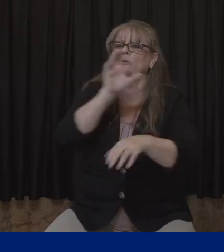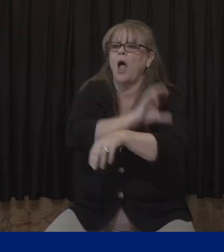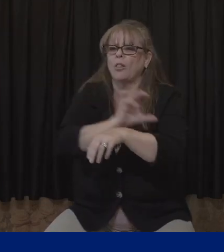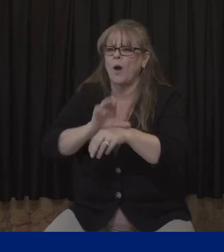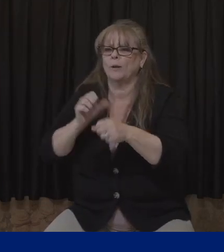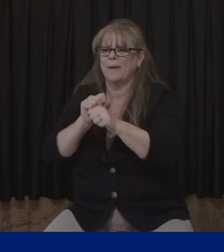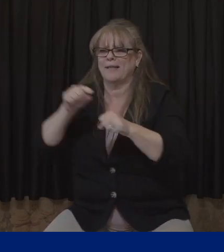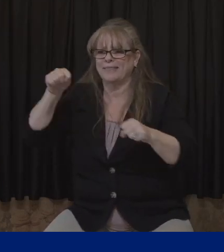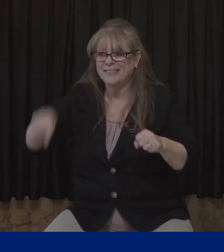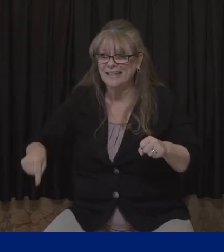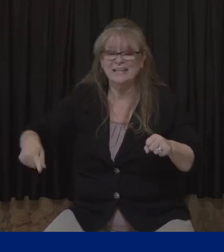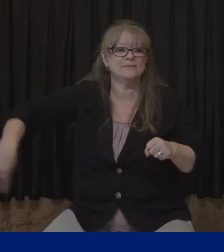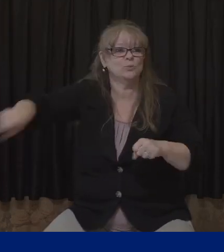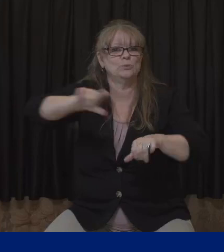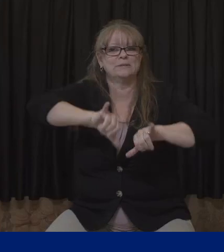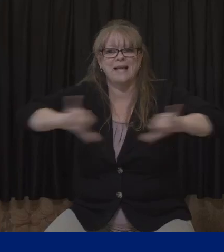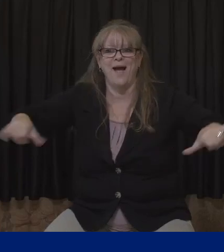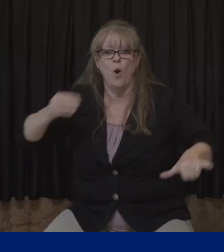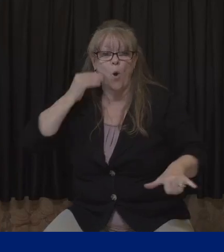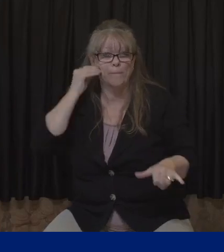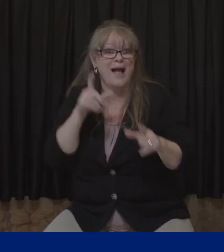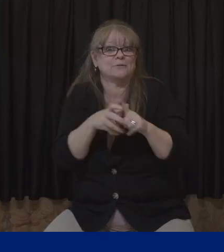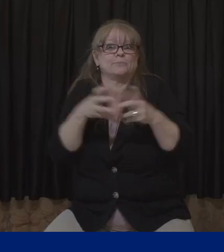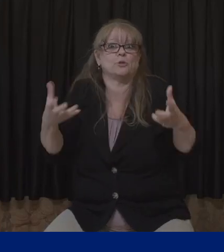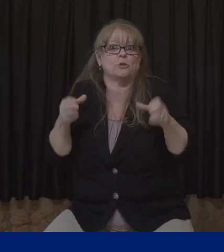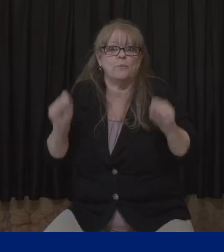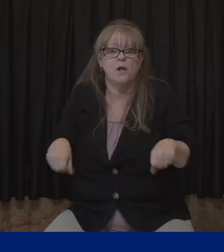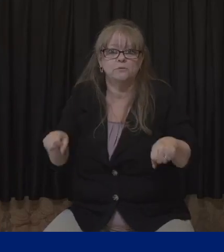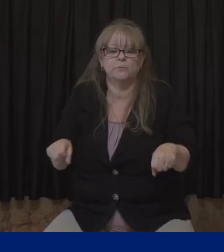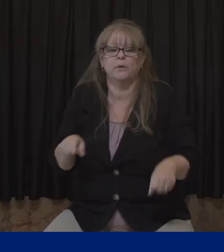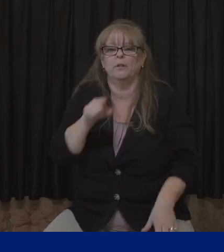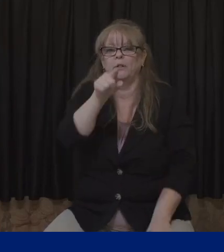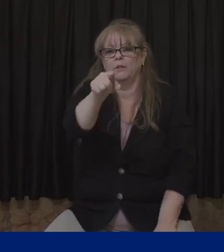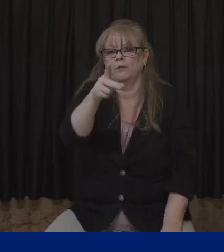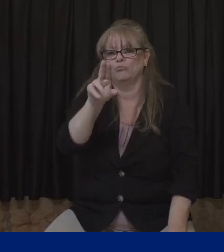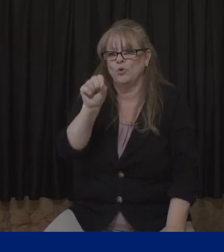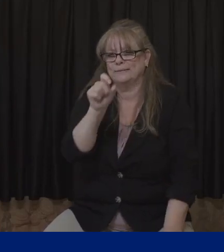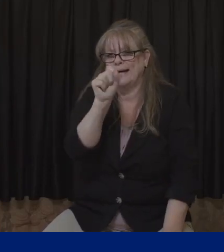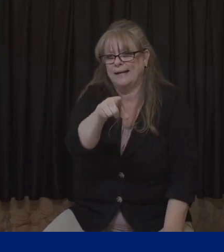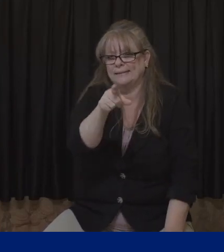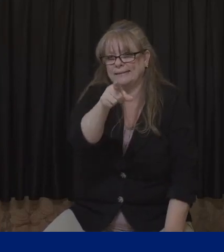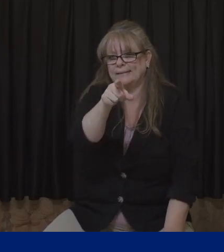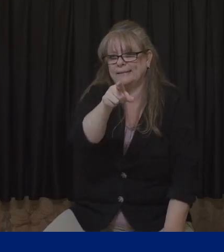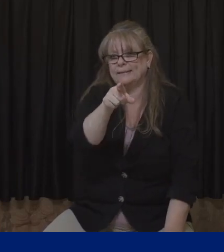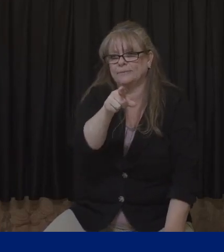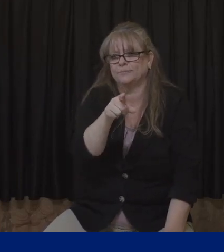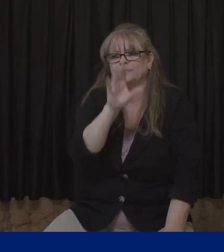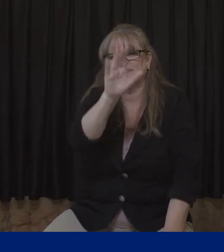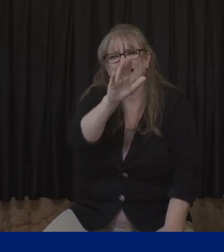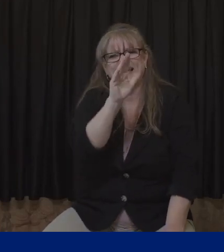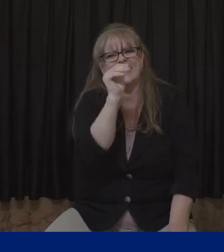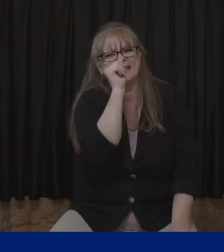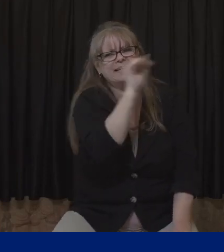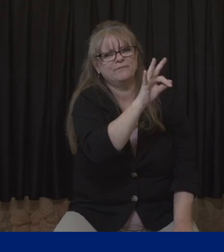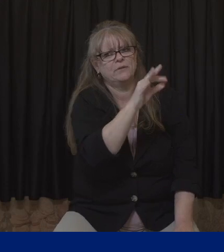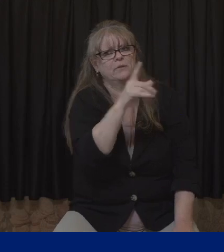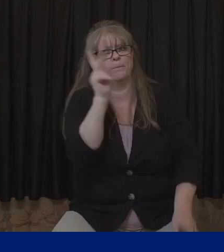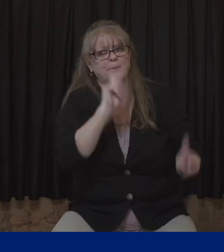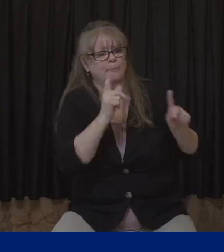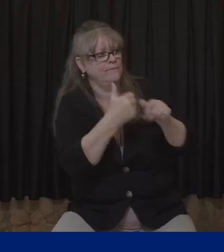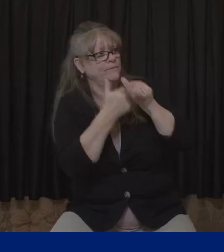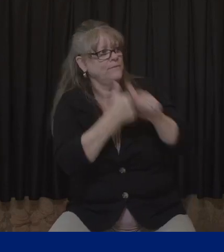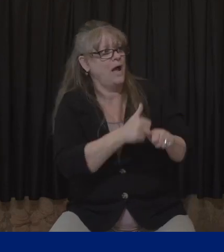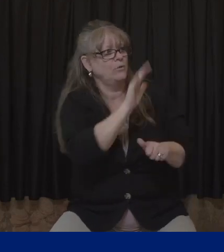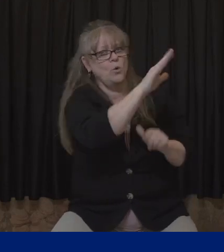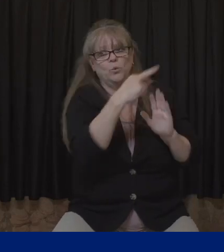ball for me, if you will. If you fast forward to the end of May and everybody follows what you've just laid out and the trends continue the way they have, what do